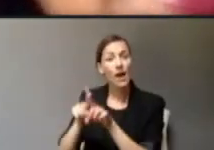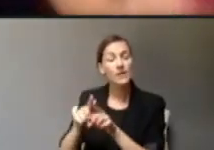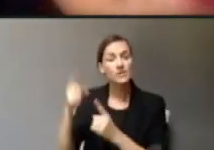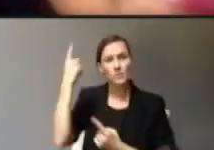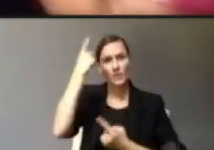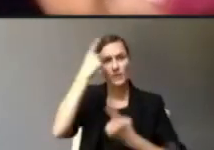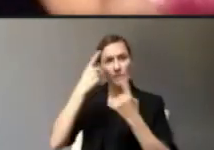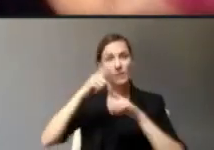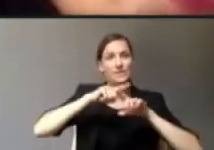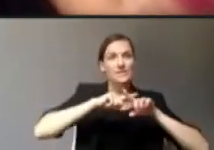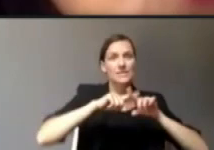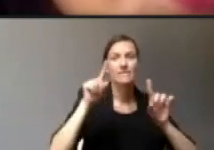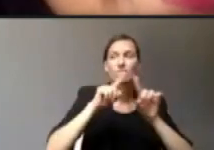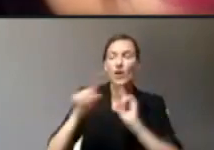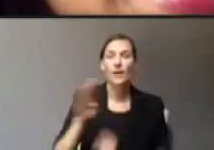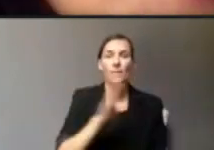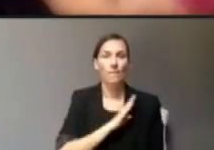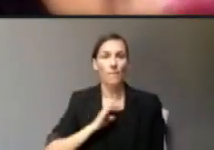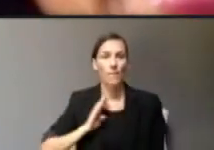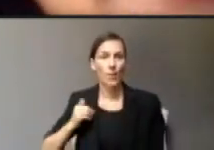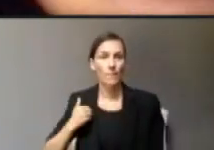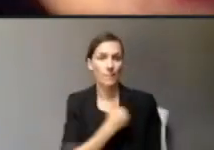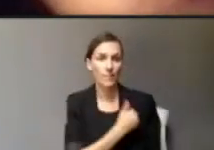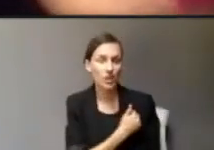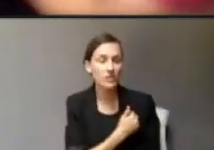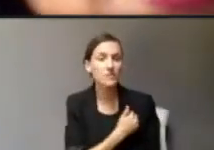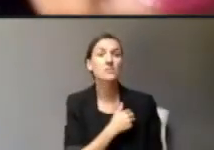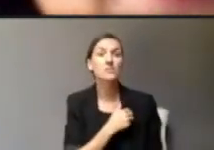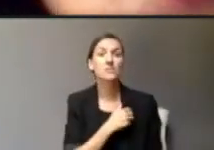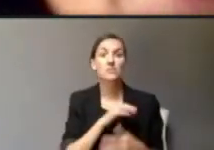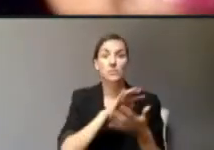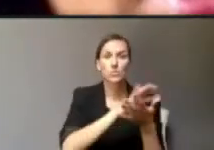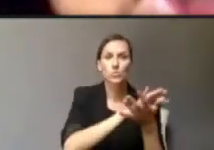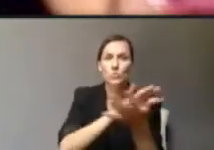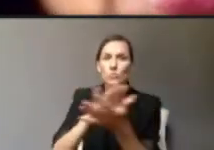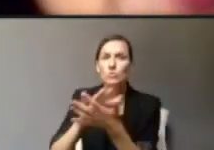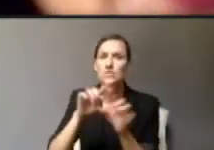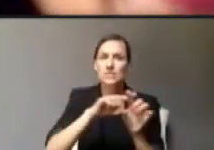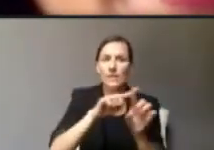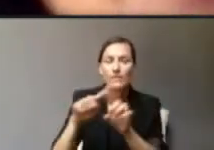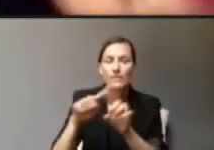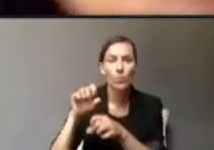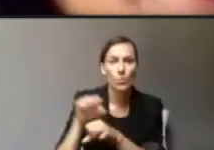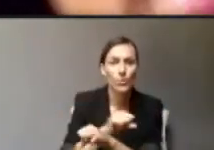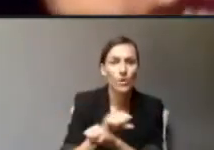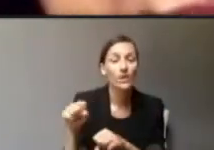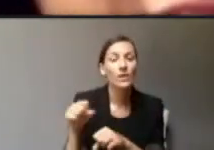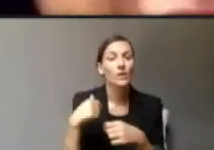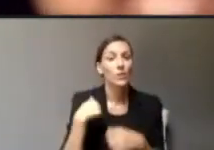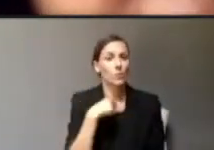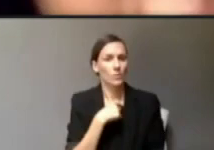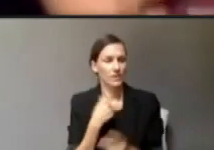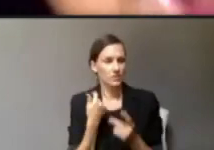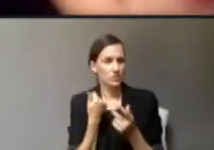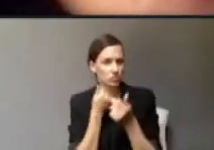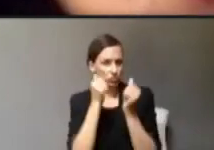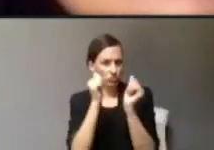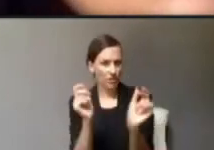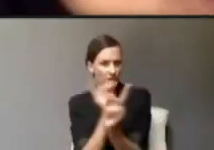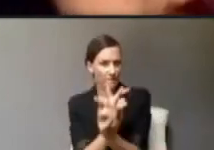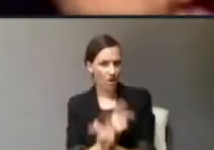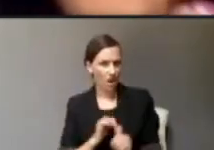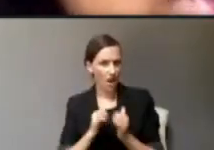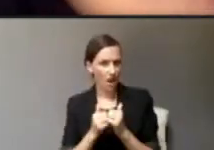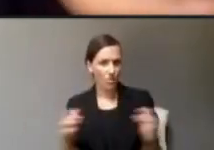school board members and all the different schools sort of working on plans, one of the things that we've done as a charter community is find ways to come together so that